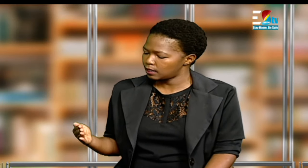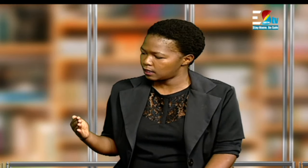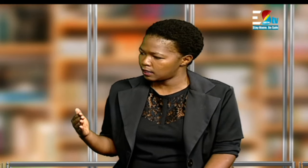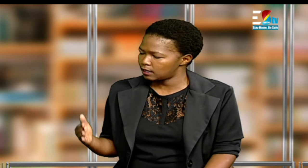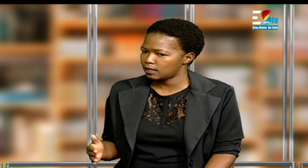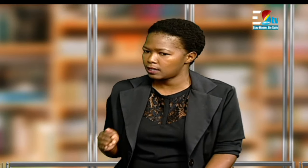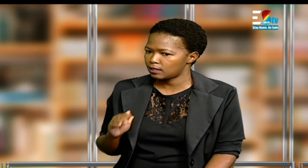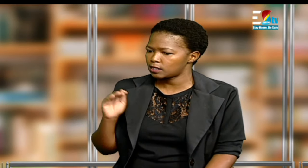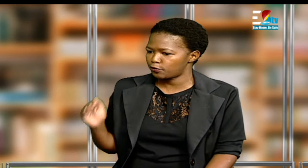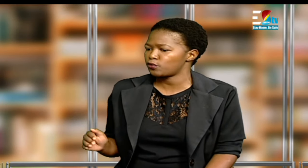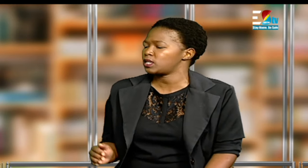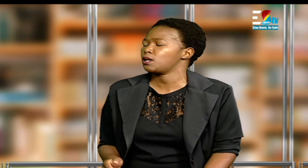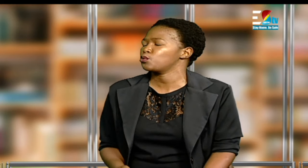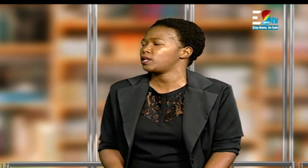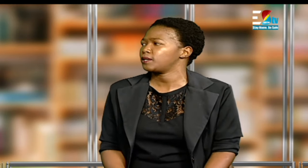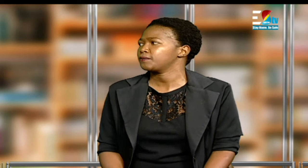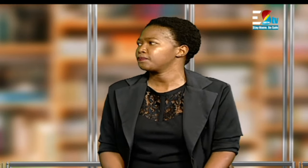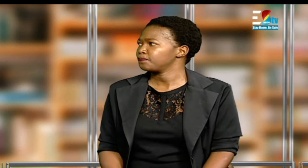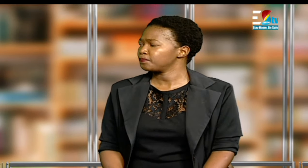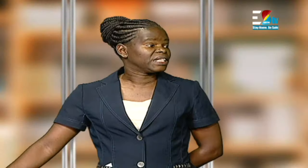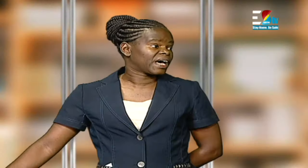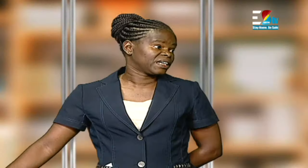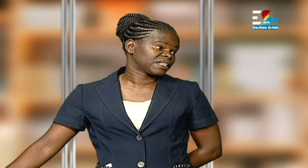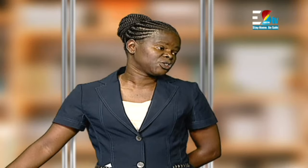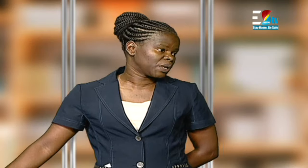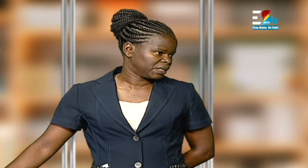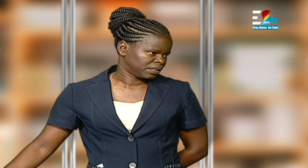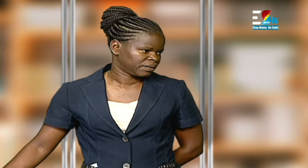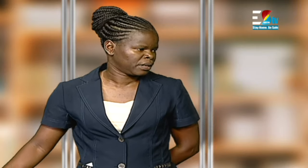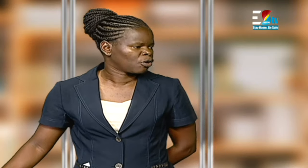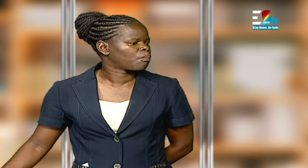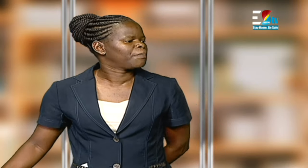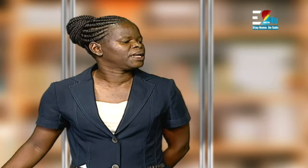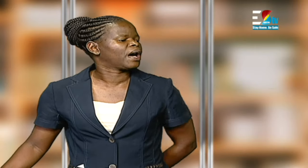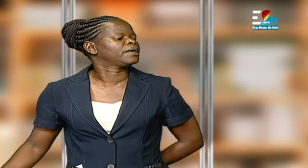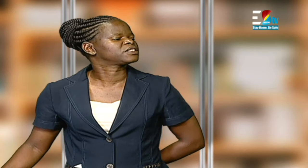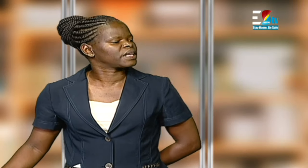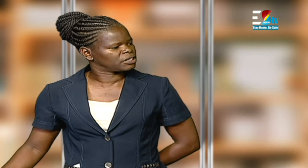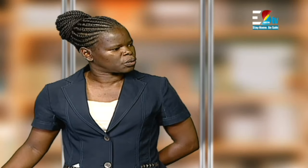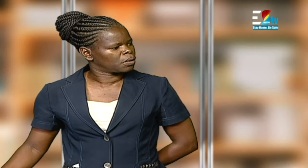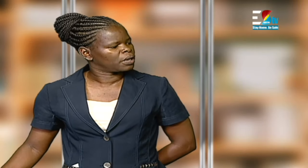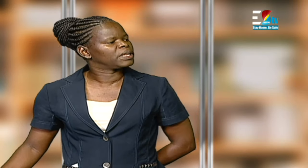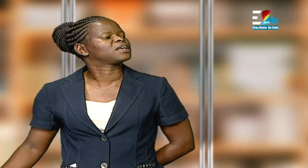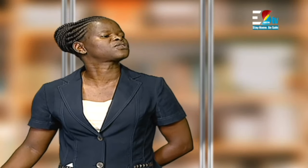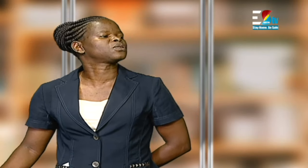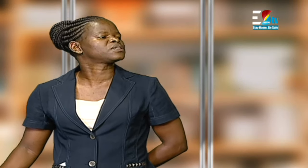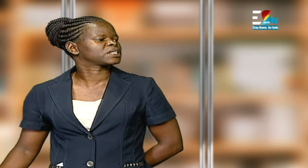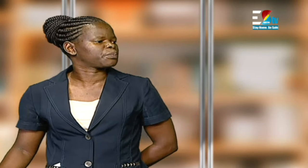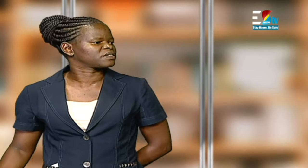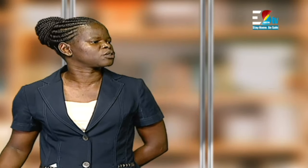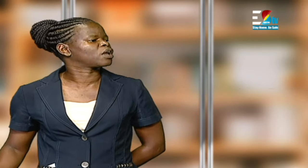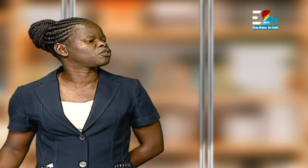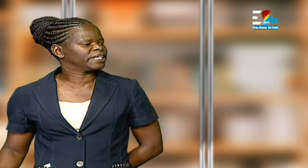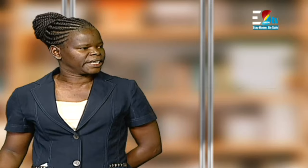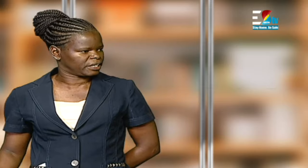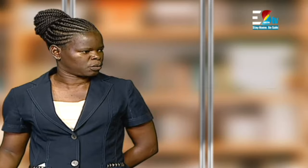masicetha le sifundvo sanamuhla? Sitogcila esentweni ngoba phela sendo naso